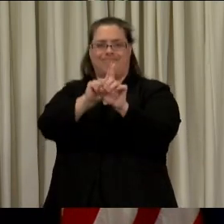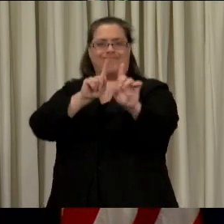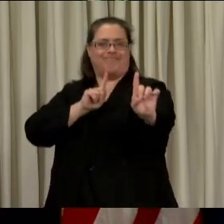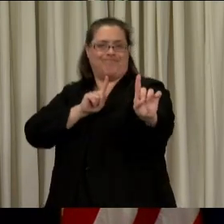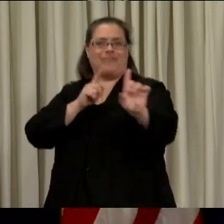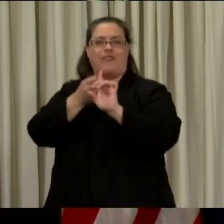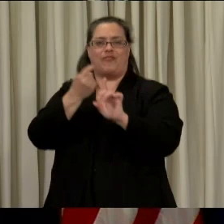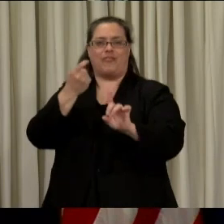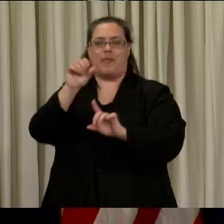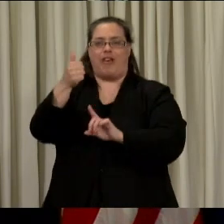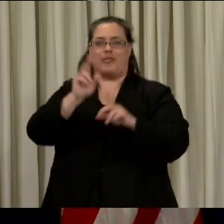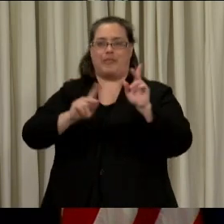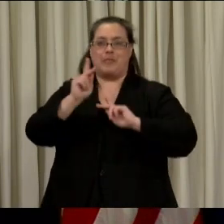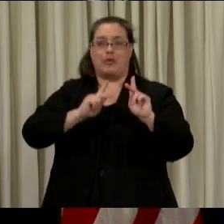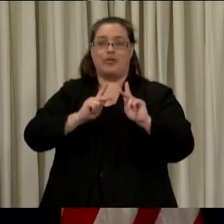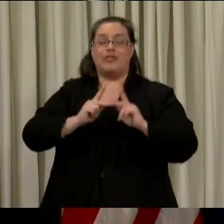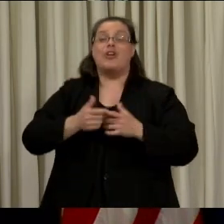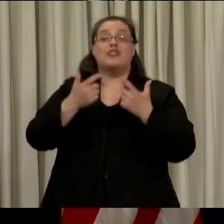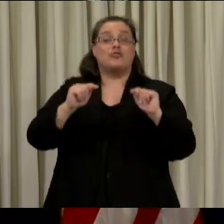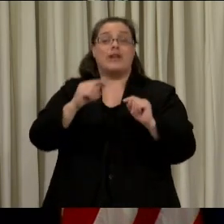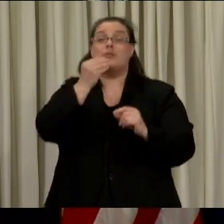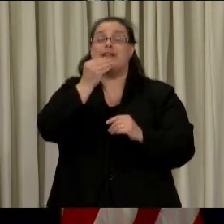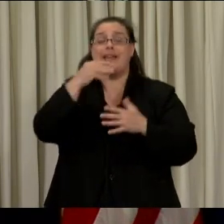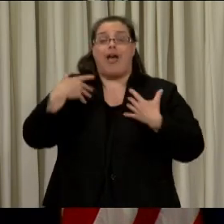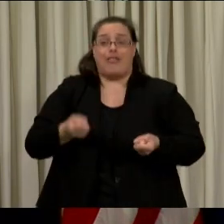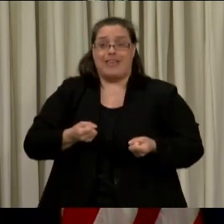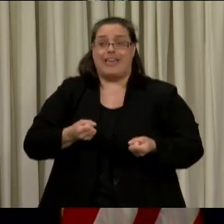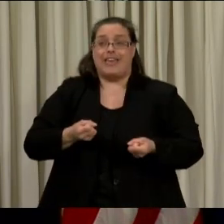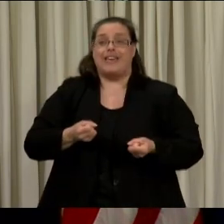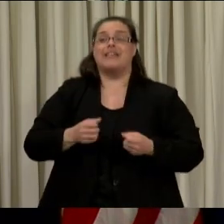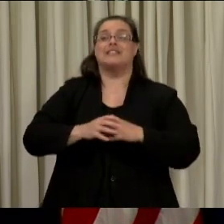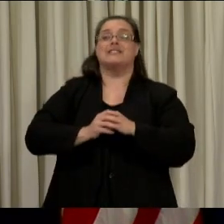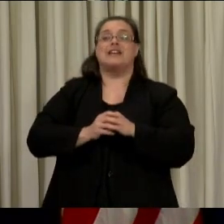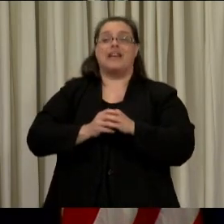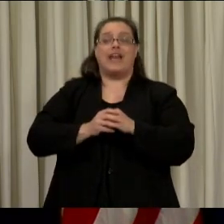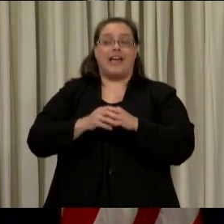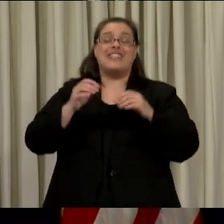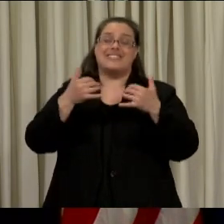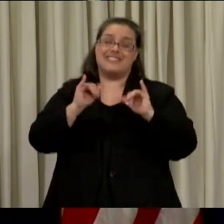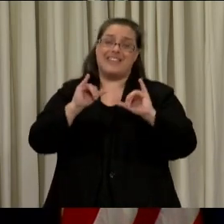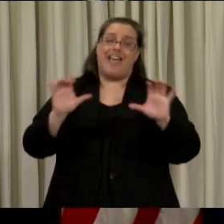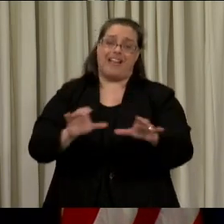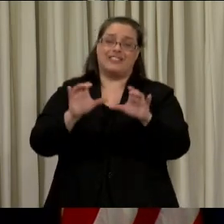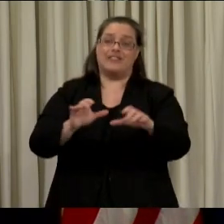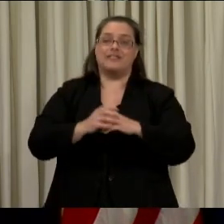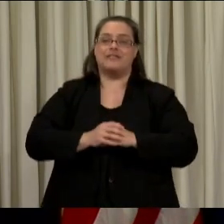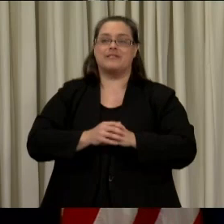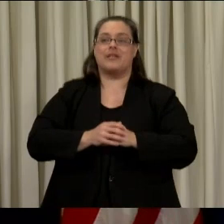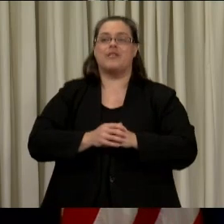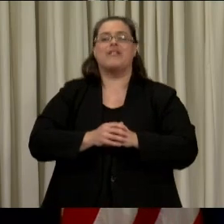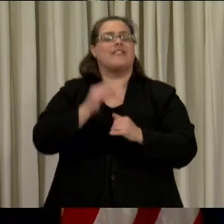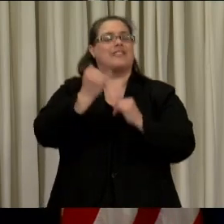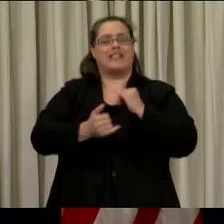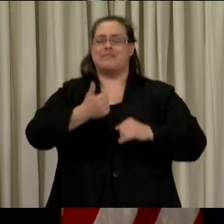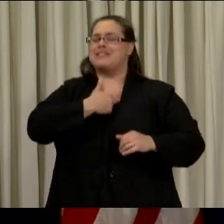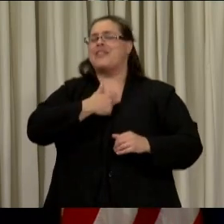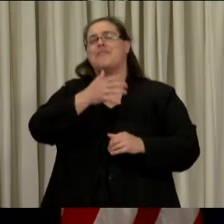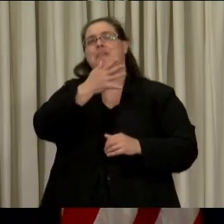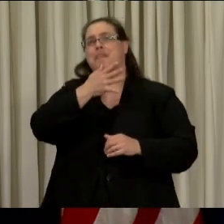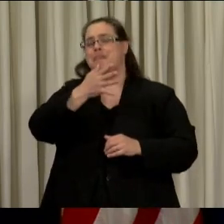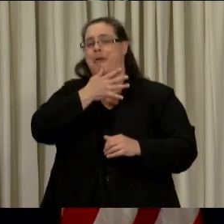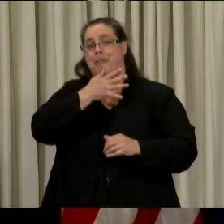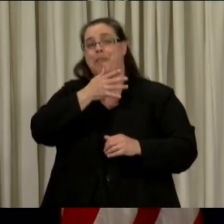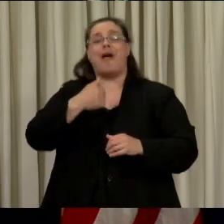I said, stay active regularly. Finally, as a mom of 2 little ones and as the daughter of older parents, I understand the worries that so